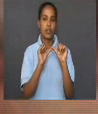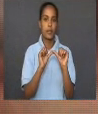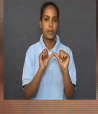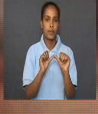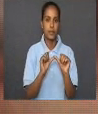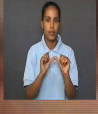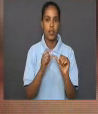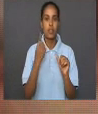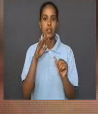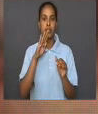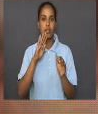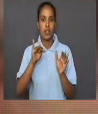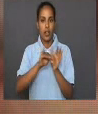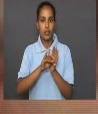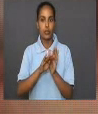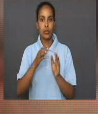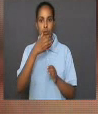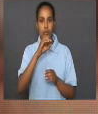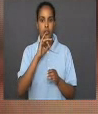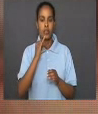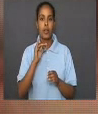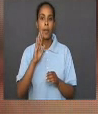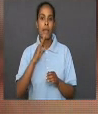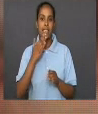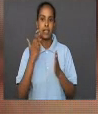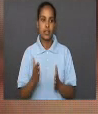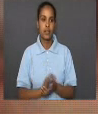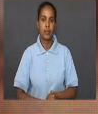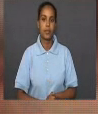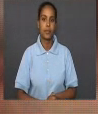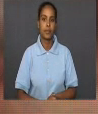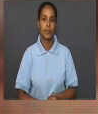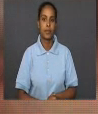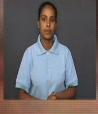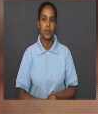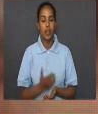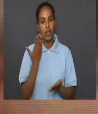dissociation constant, the salt solution is basic.